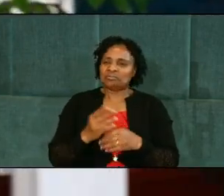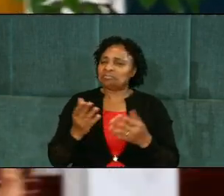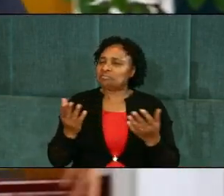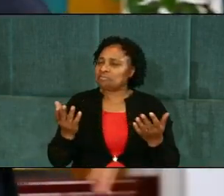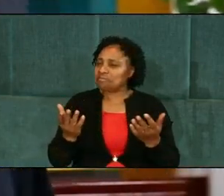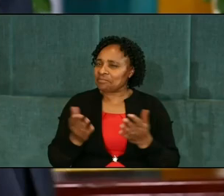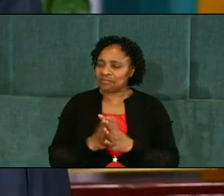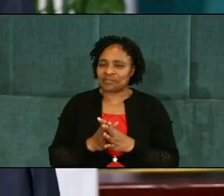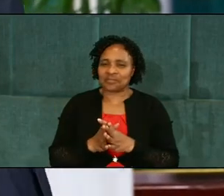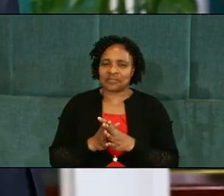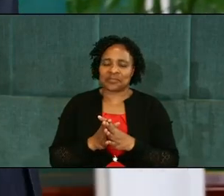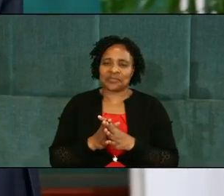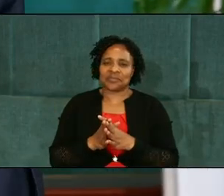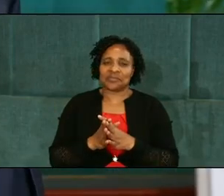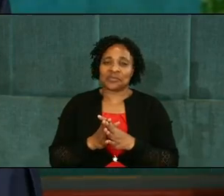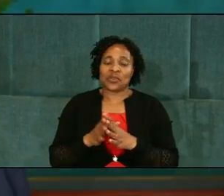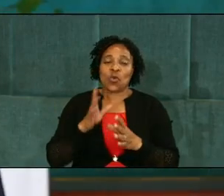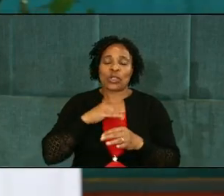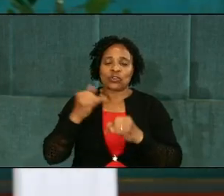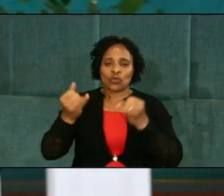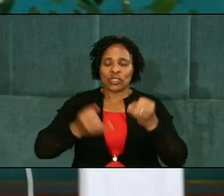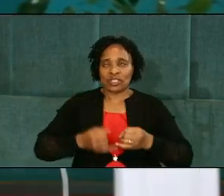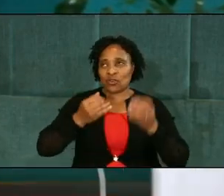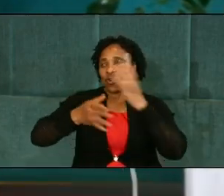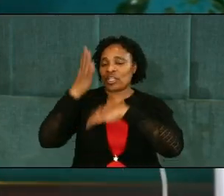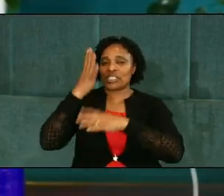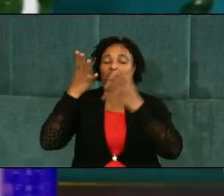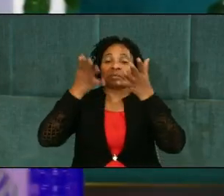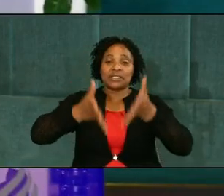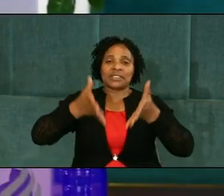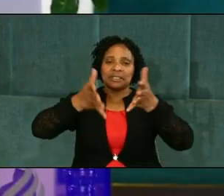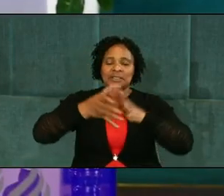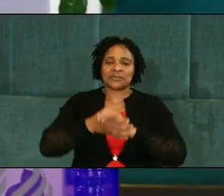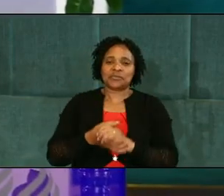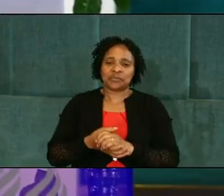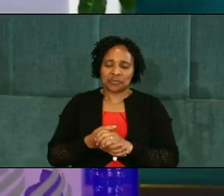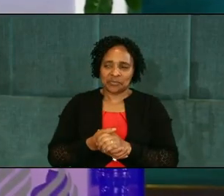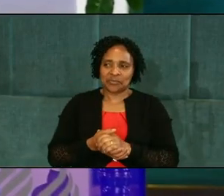heads with me as we invite God's presence.